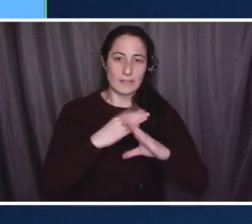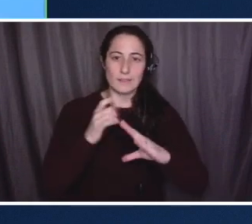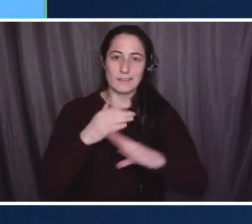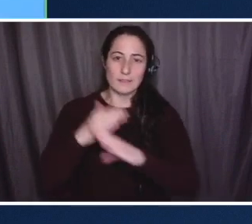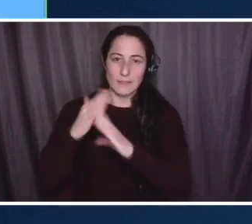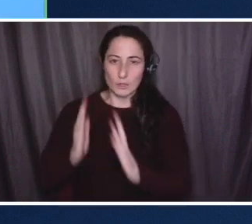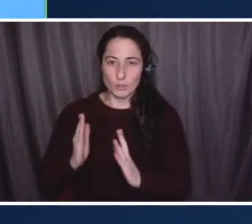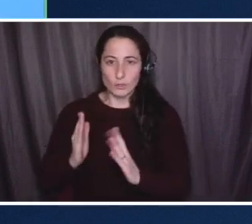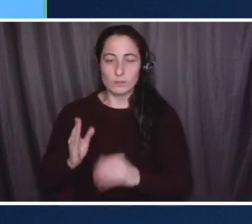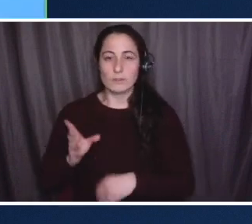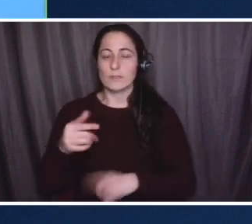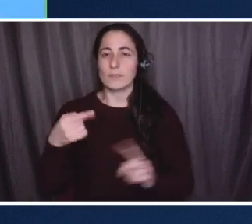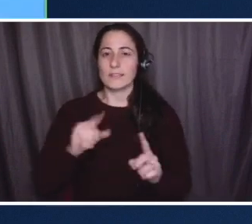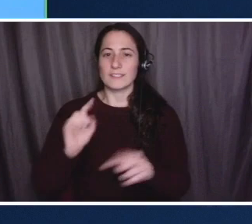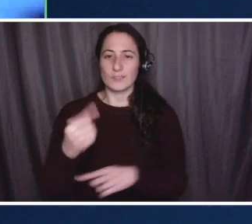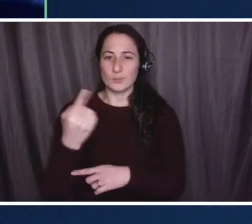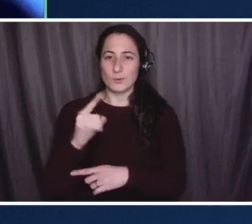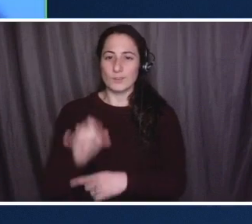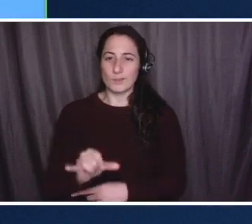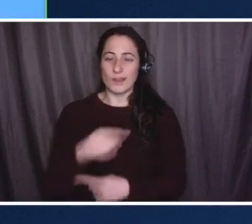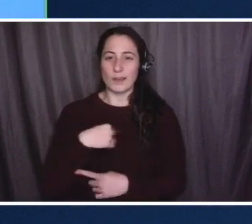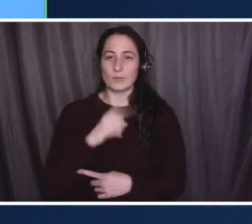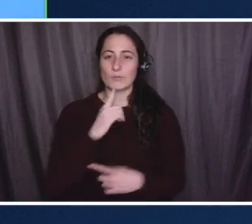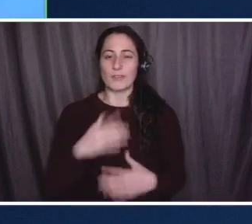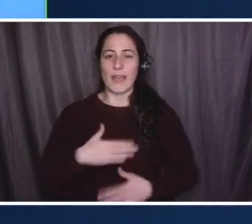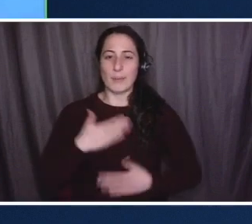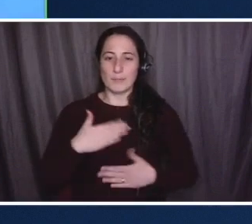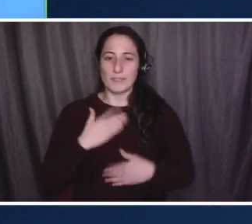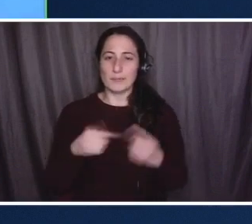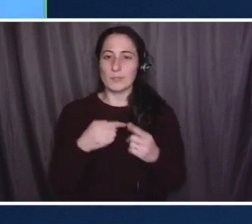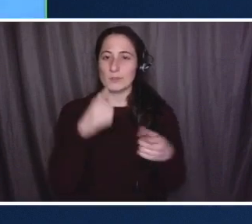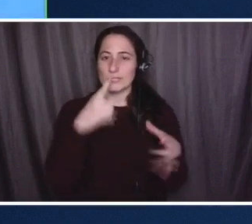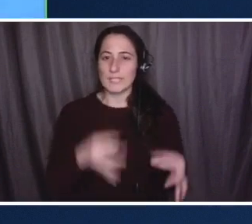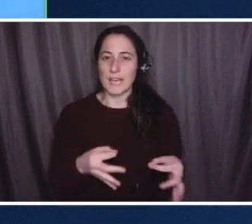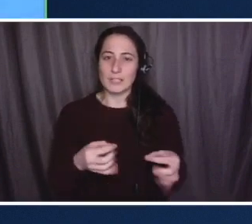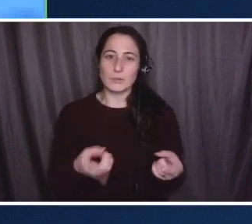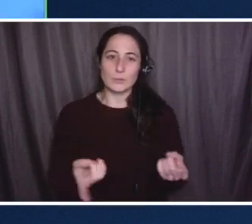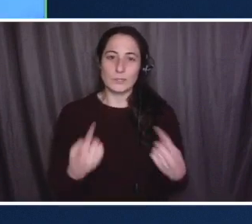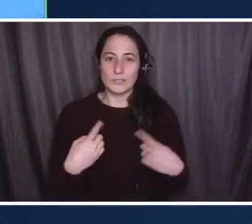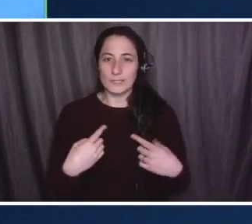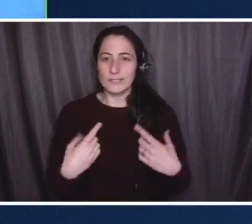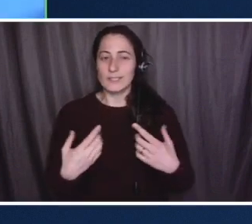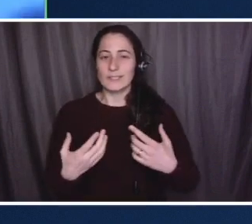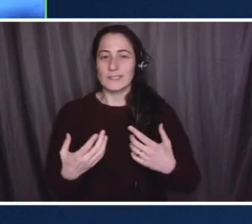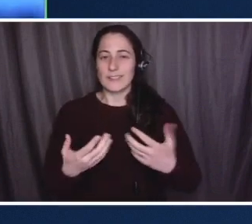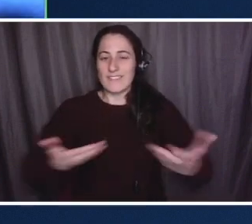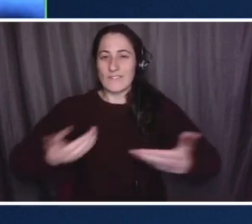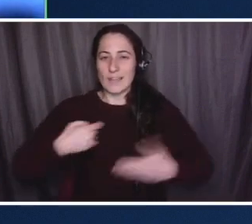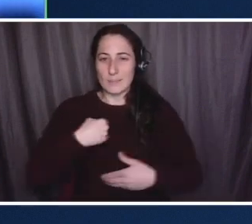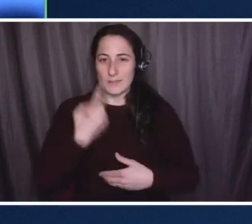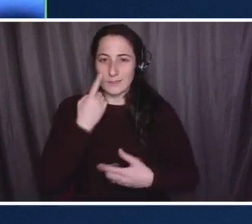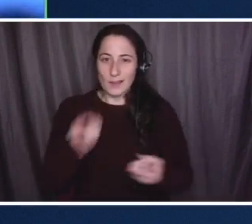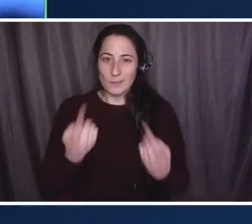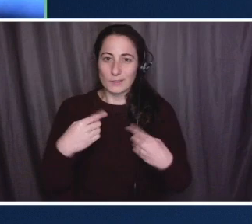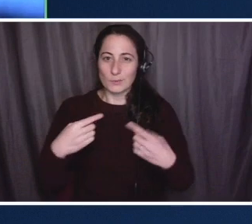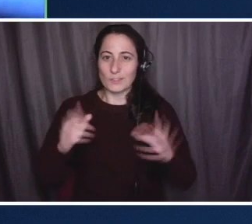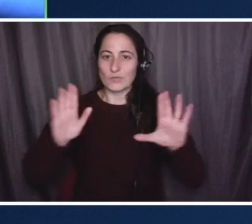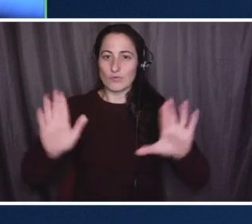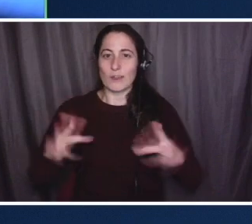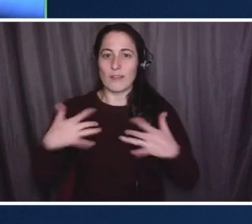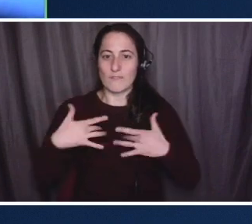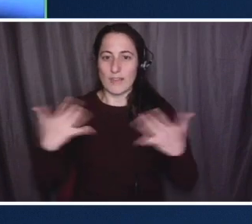was really, you know, happy when you decided to convene me to this great event. I flew directly